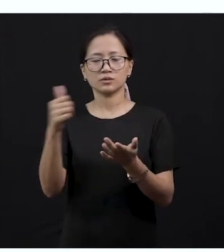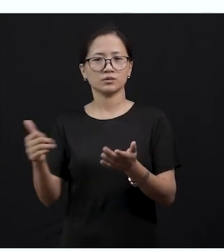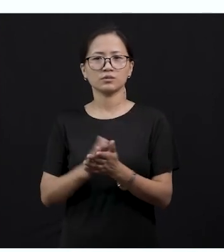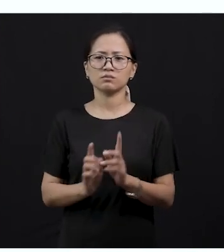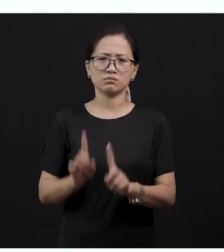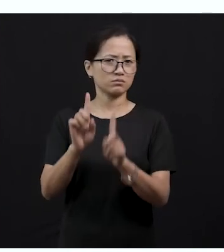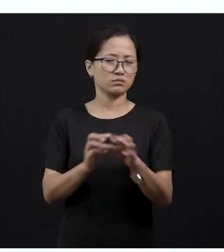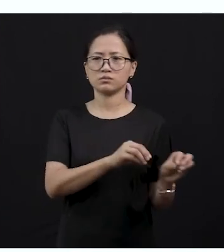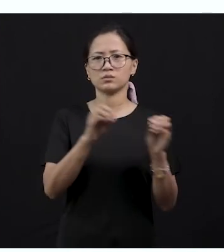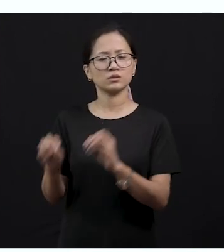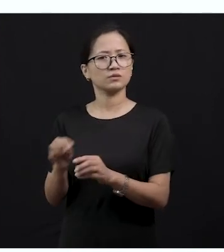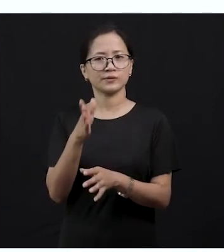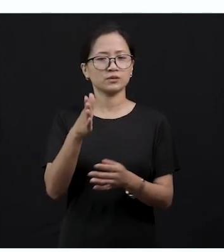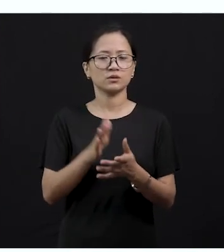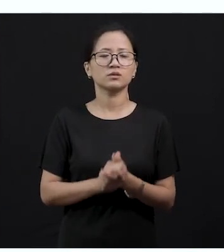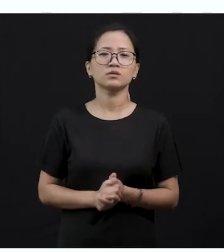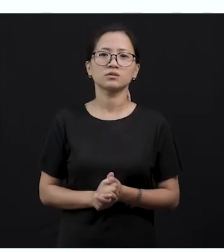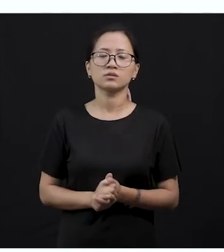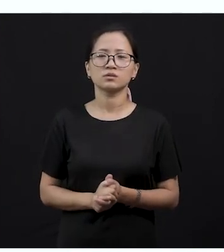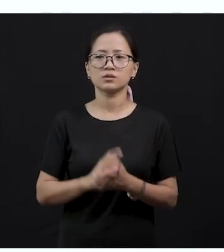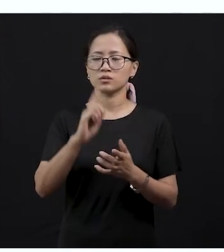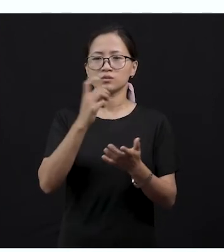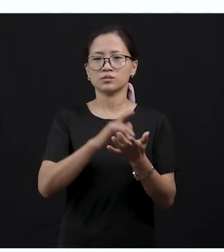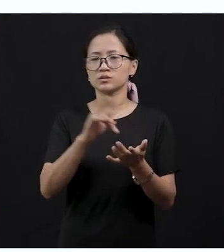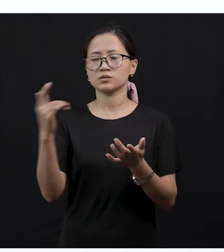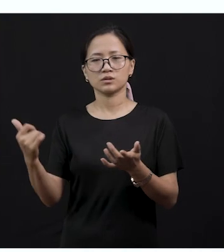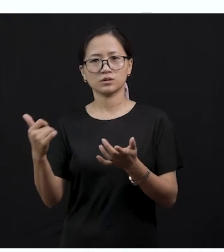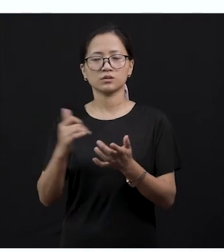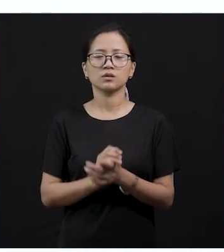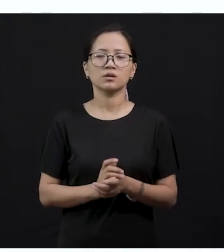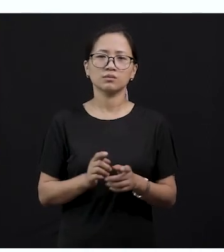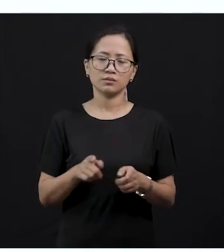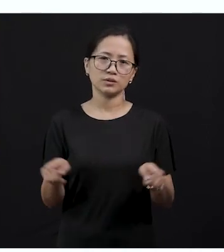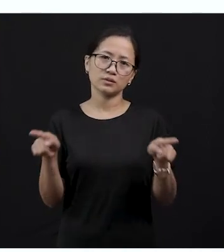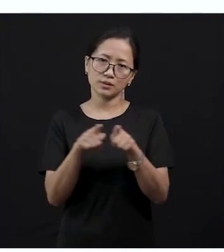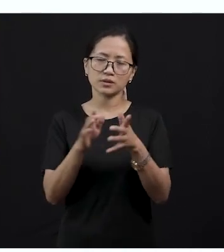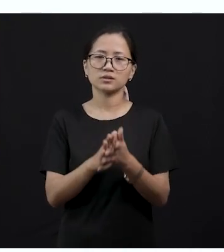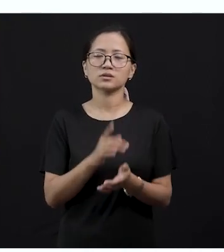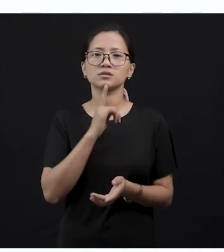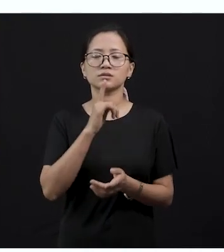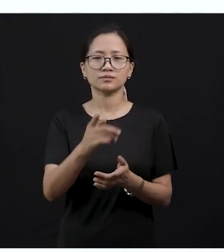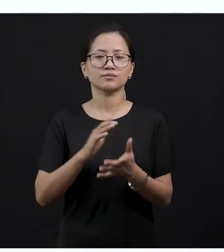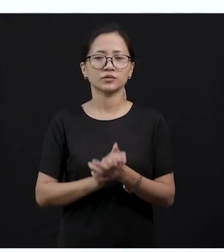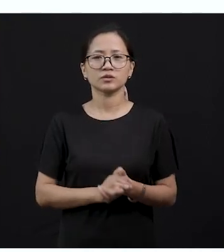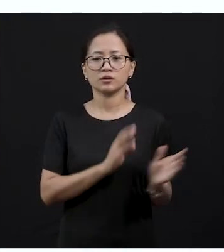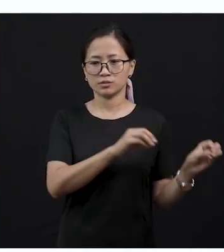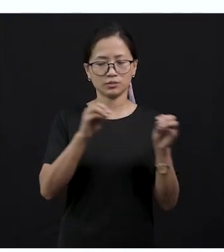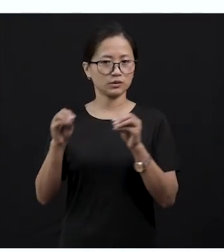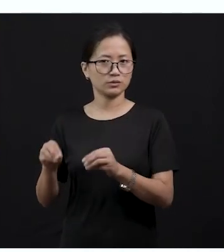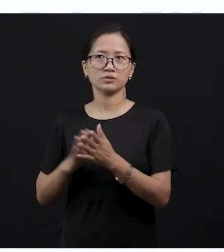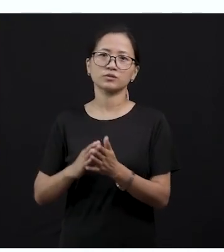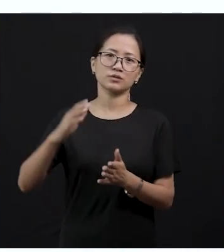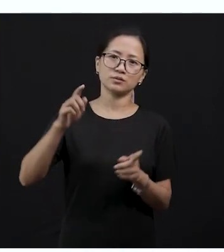do not move. Yes, plants do not move from one place to another. But like I said, they show the movement in the direction